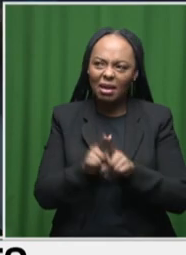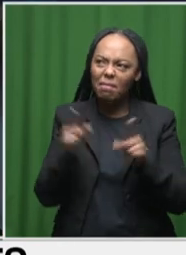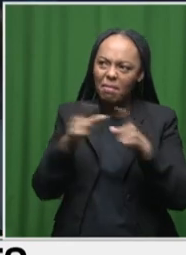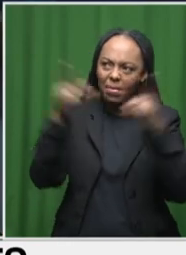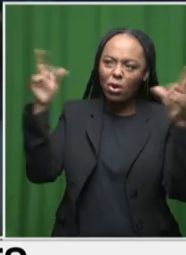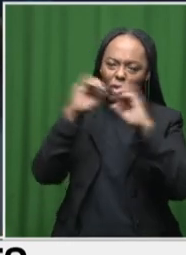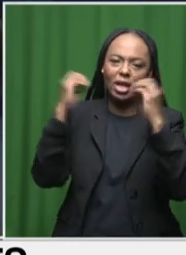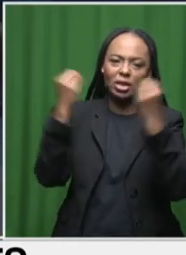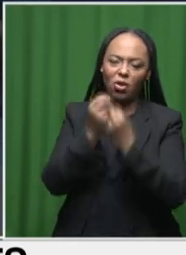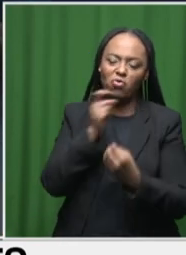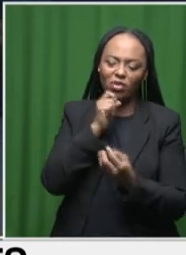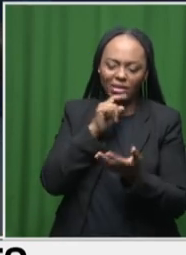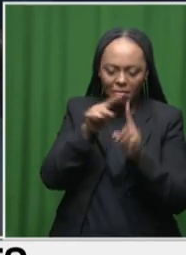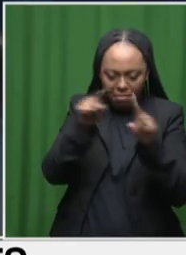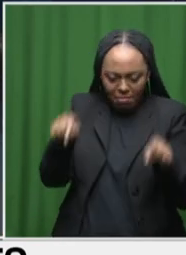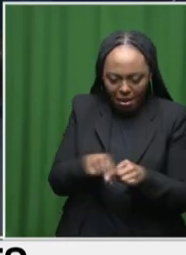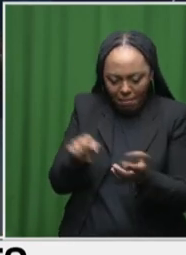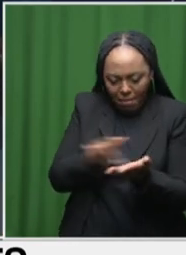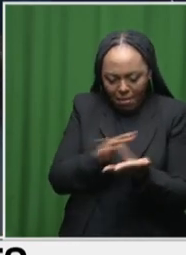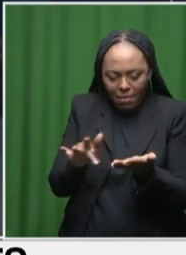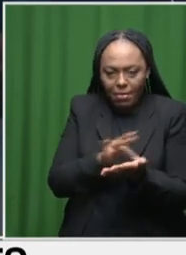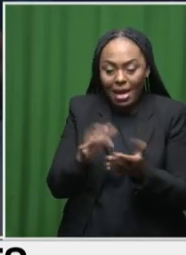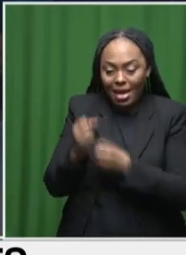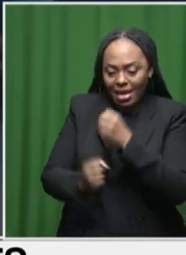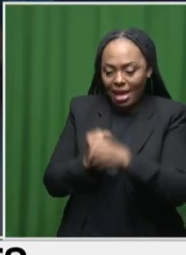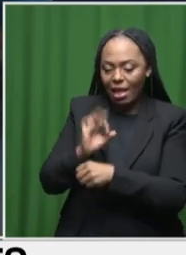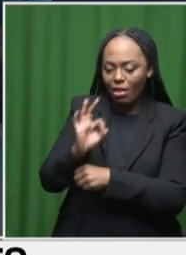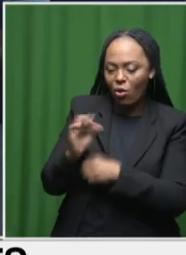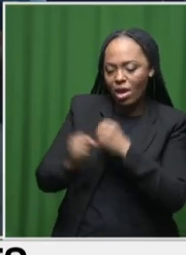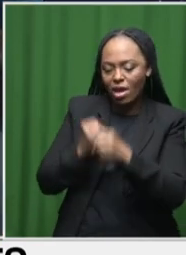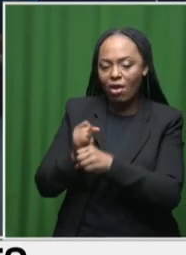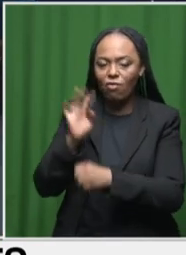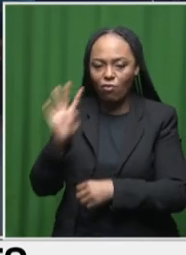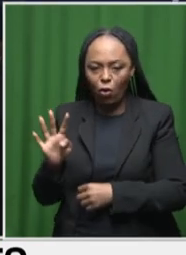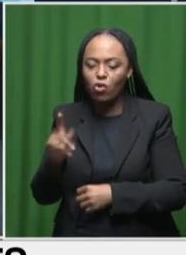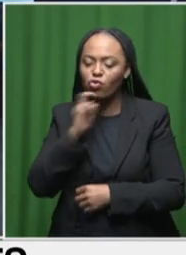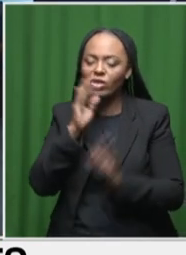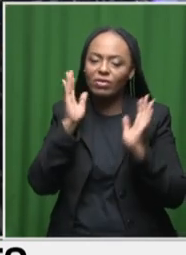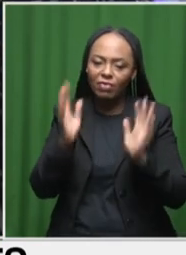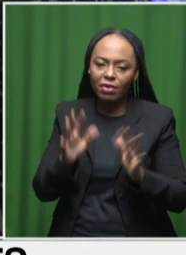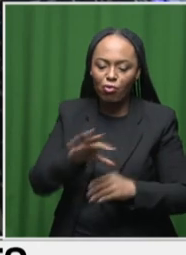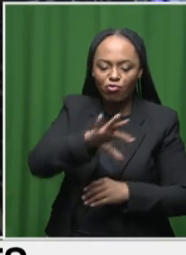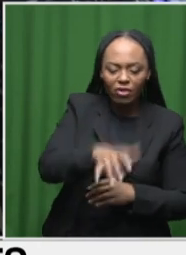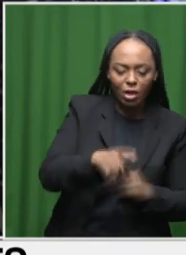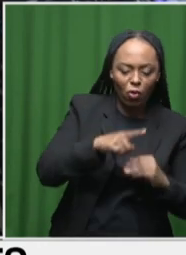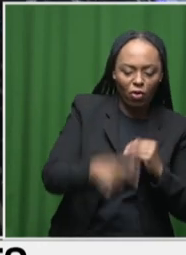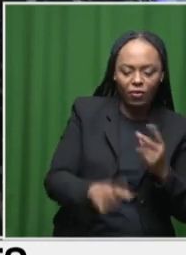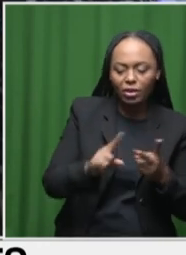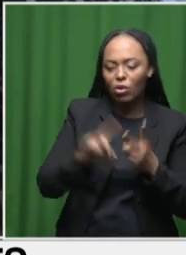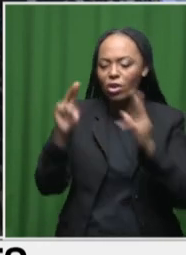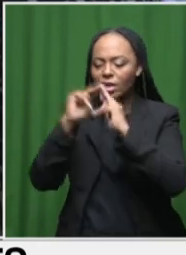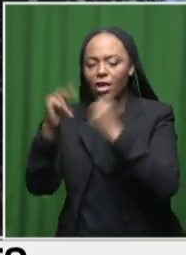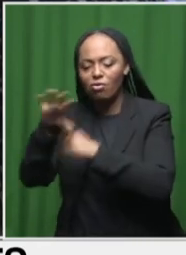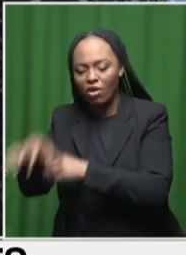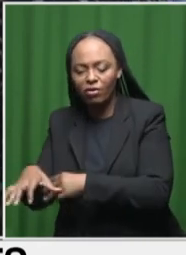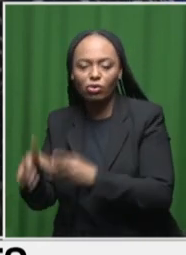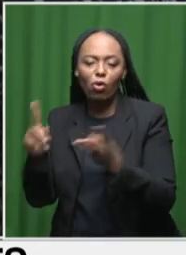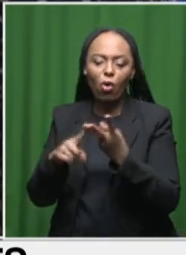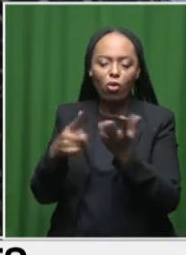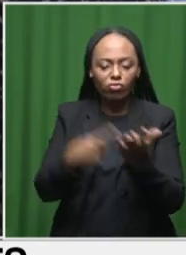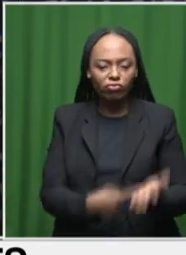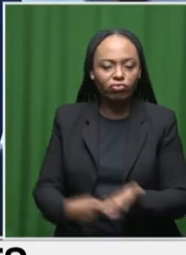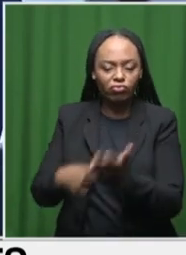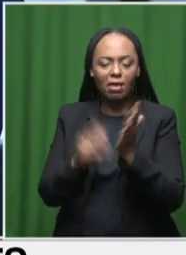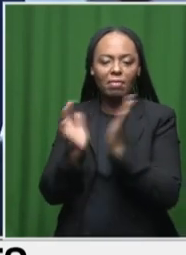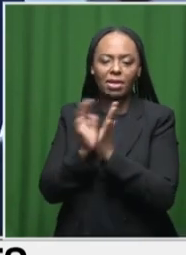organizations. We have used it for 3 or 4 years now at federal congresses, at provincial congresses, at caucus elections, and we've